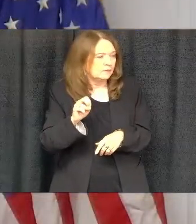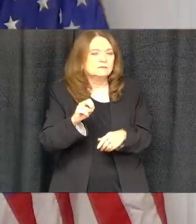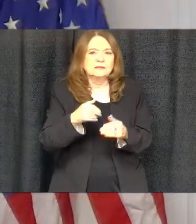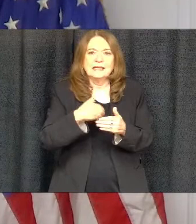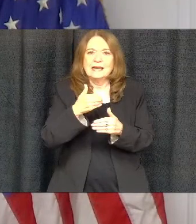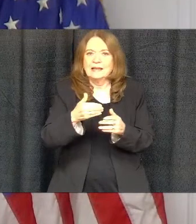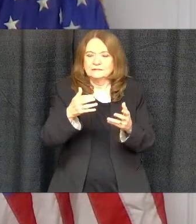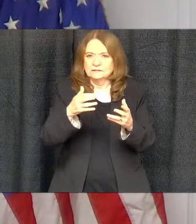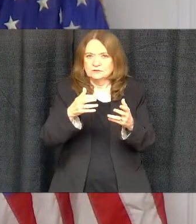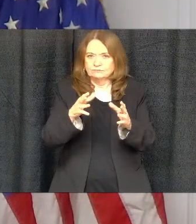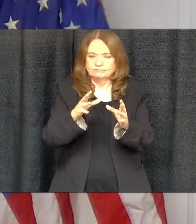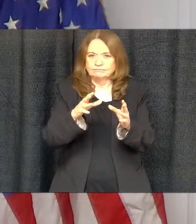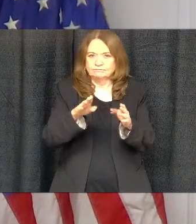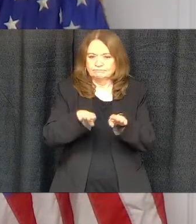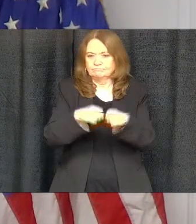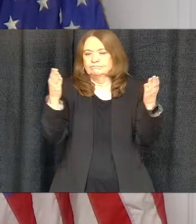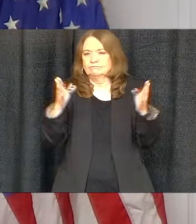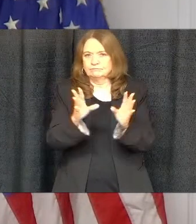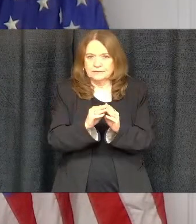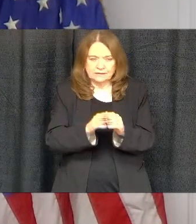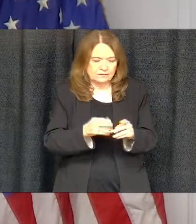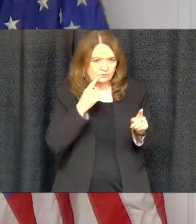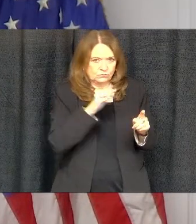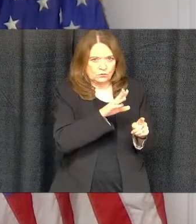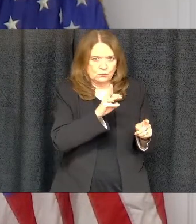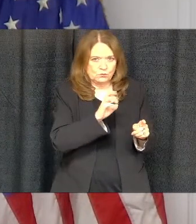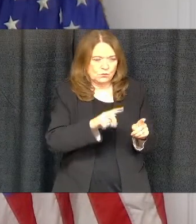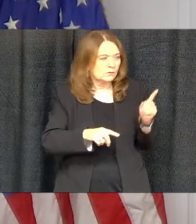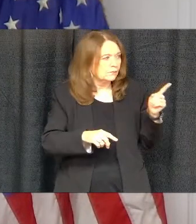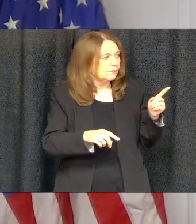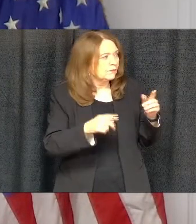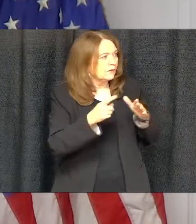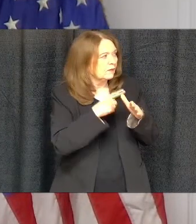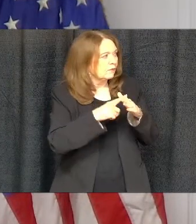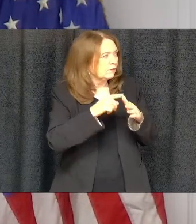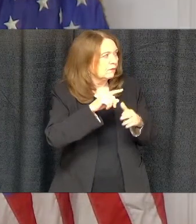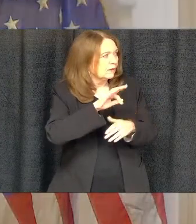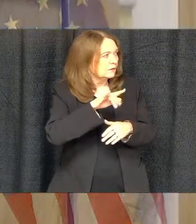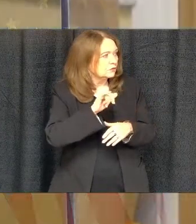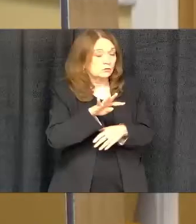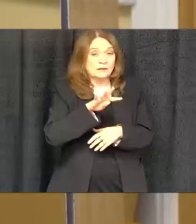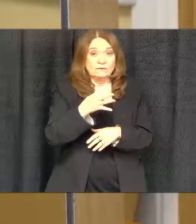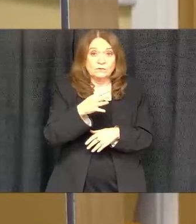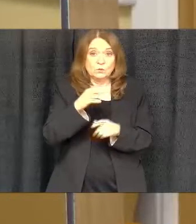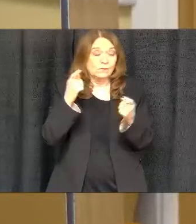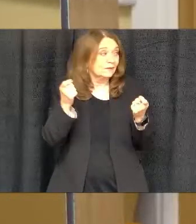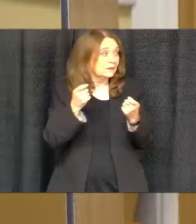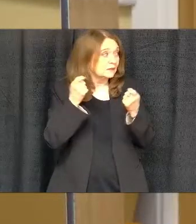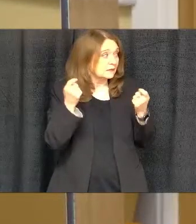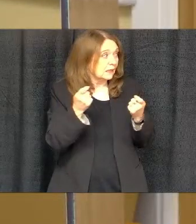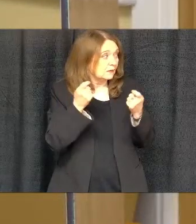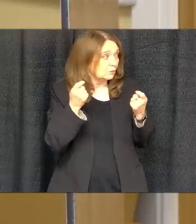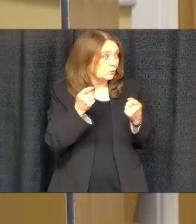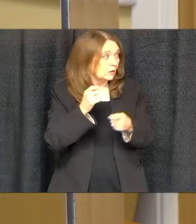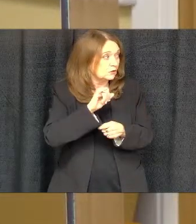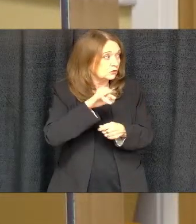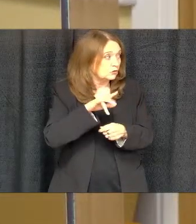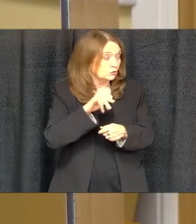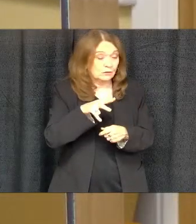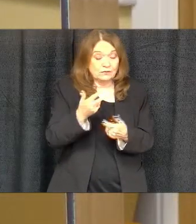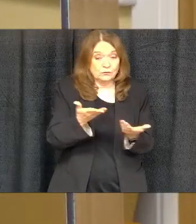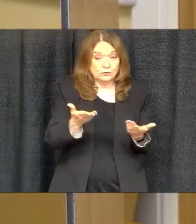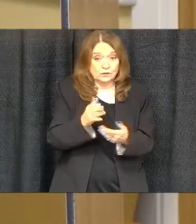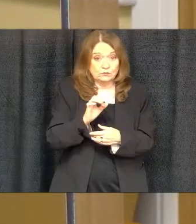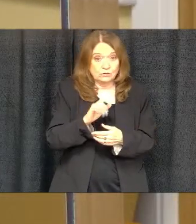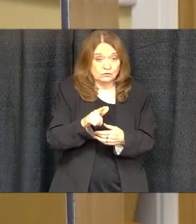so noted. Councilperson Smith, you're recognized. In reference to July the 4th celebration, we know it'll be on July the 3rd here in Clarksville,